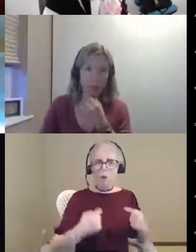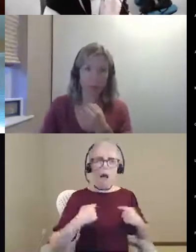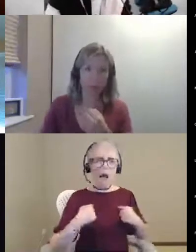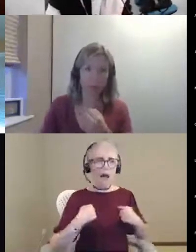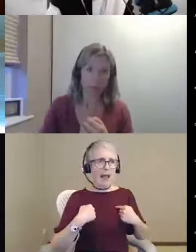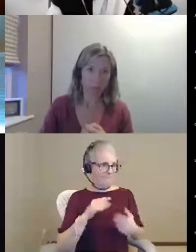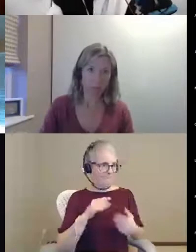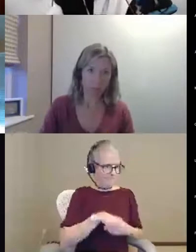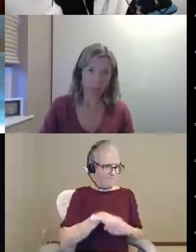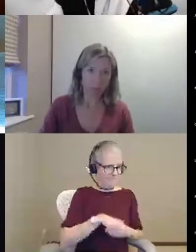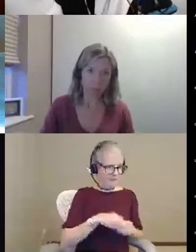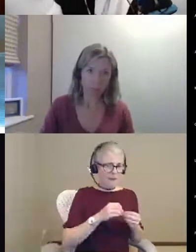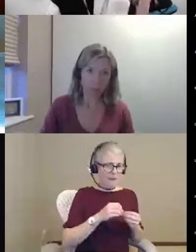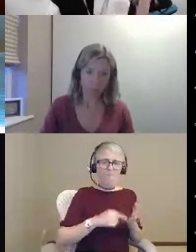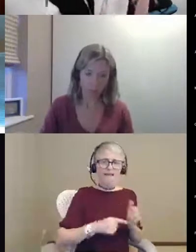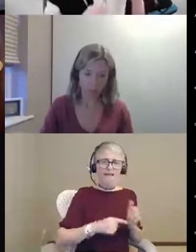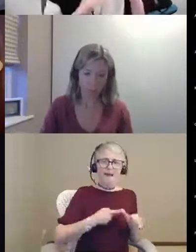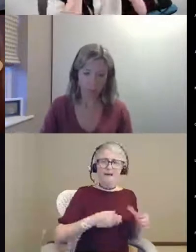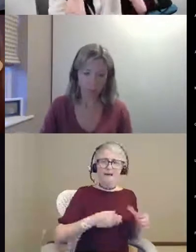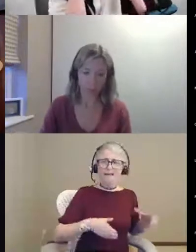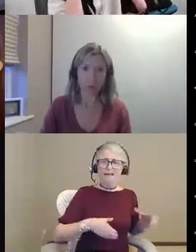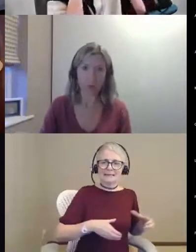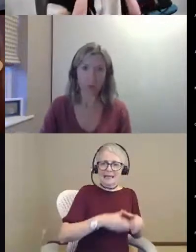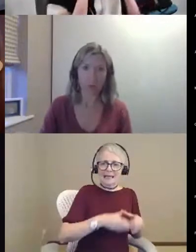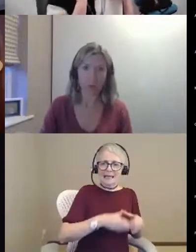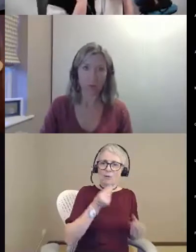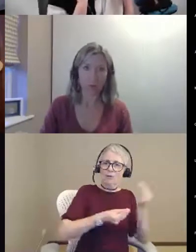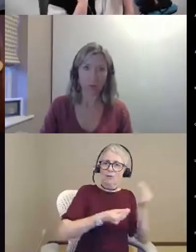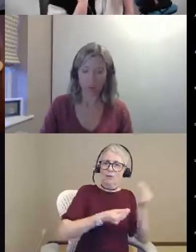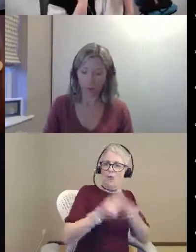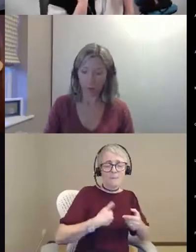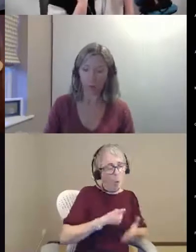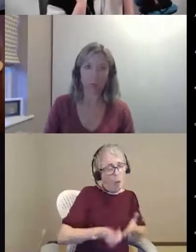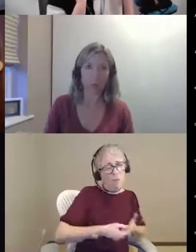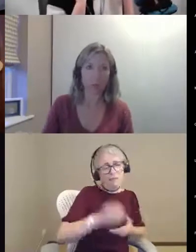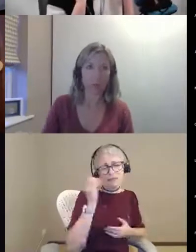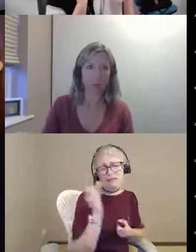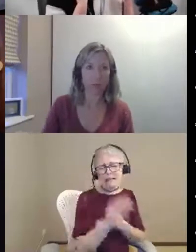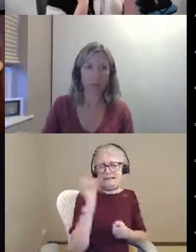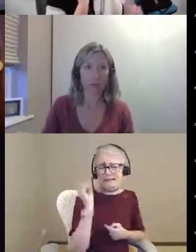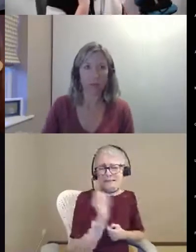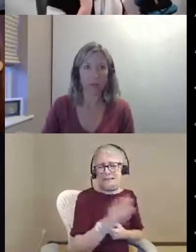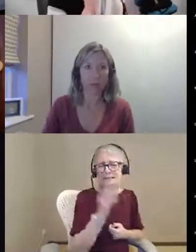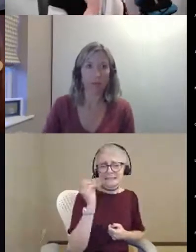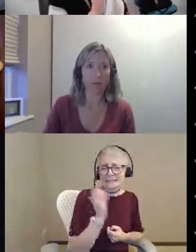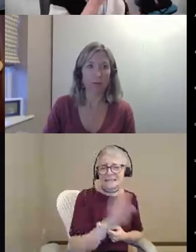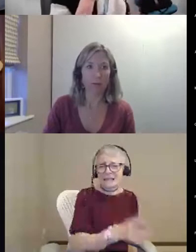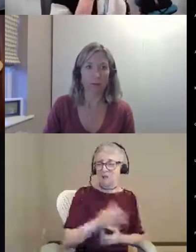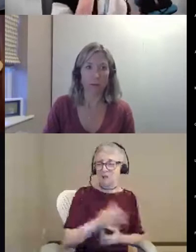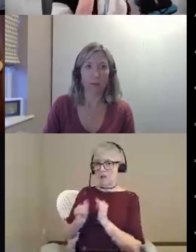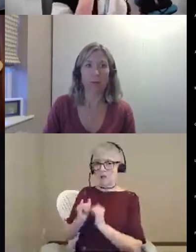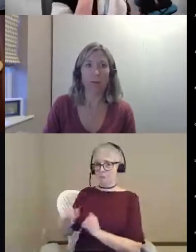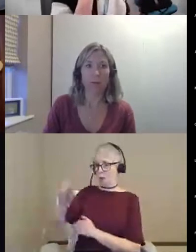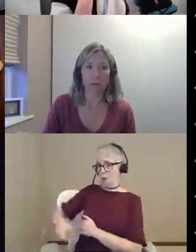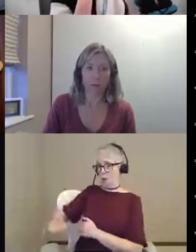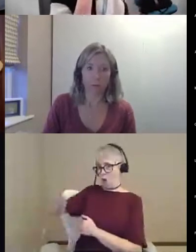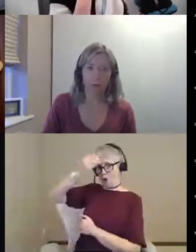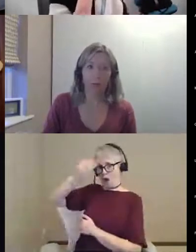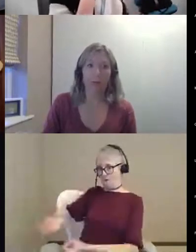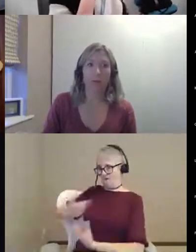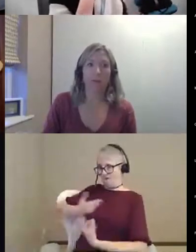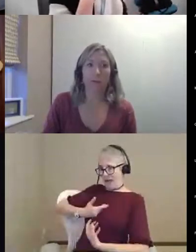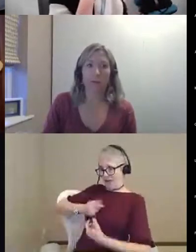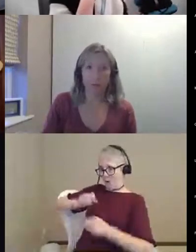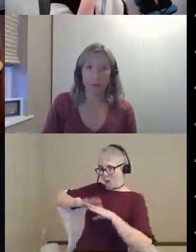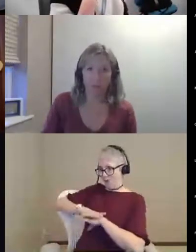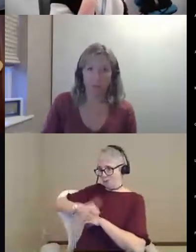for Storylines Accessibility, and I'm constantly sending them features. And some is based on feedback from a learner that, you know, they found this